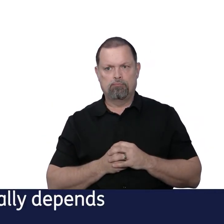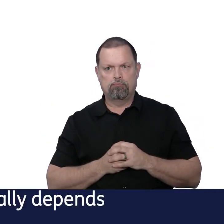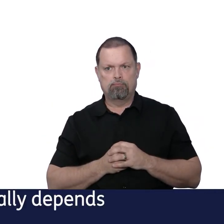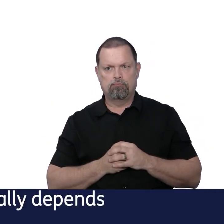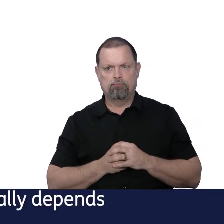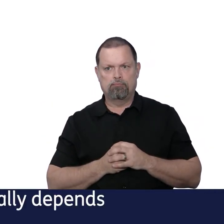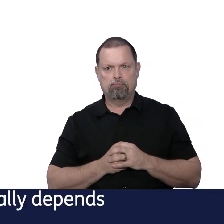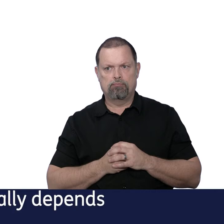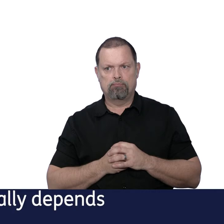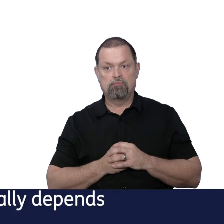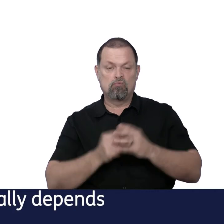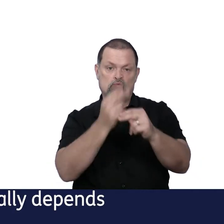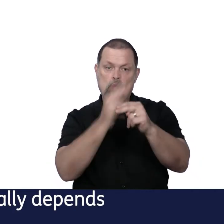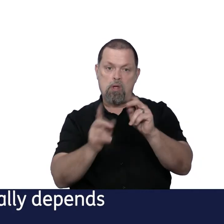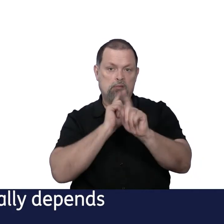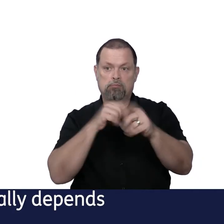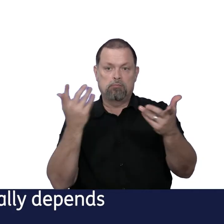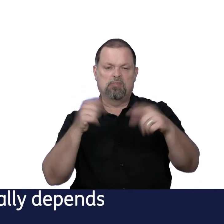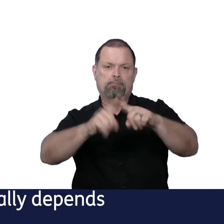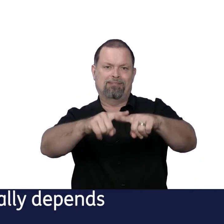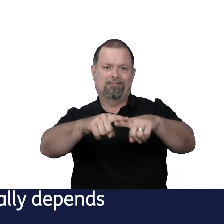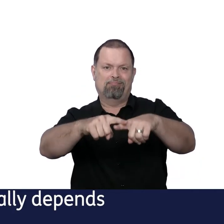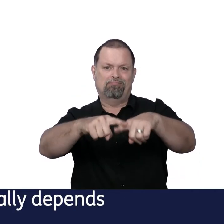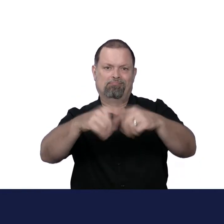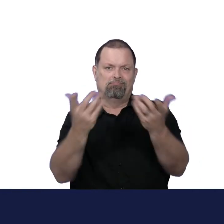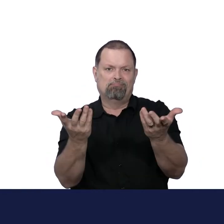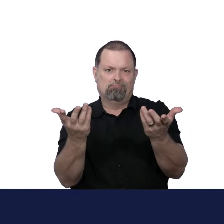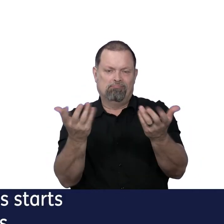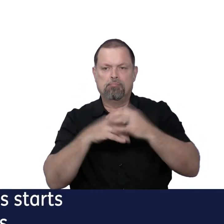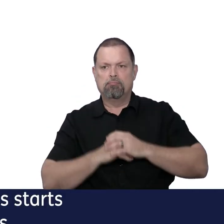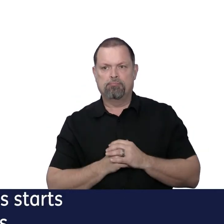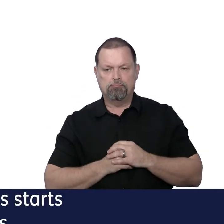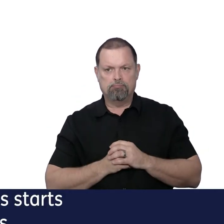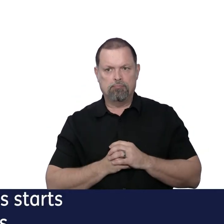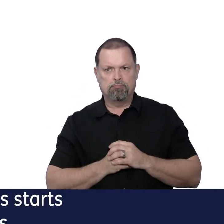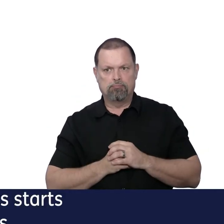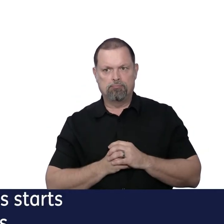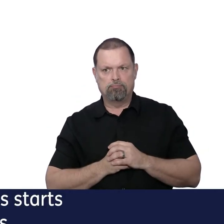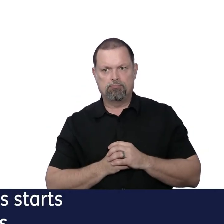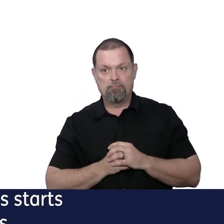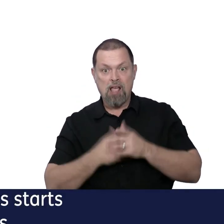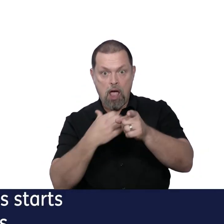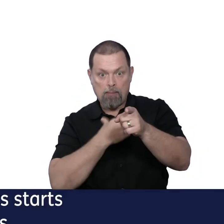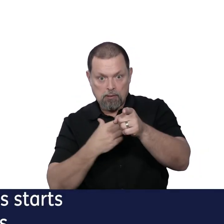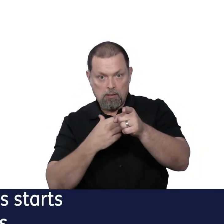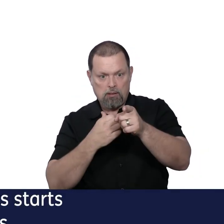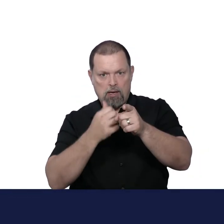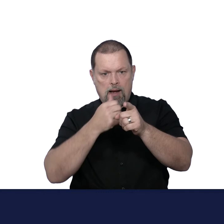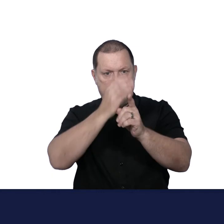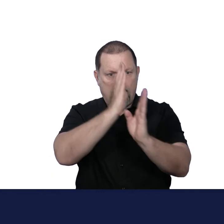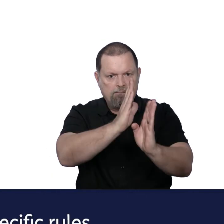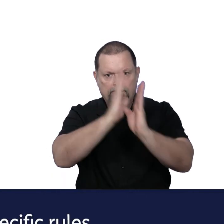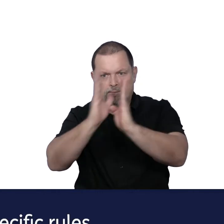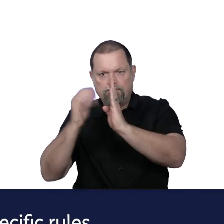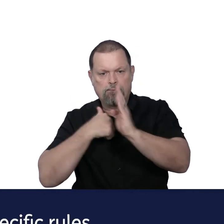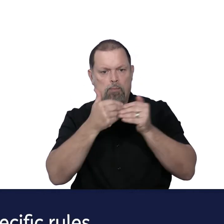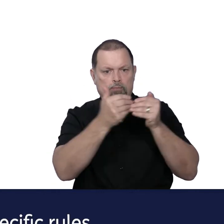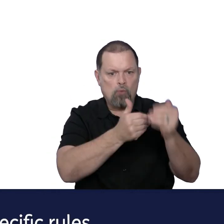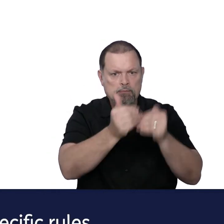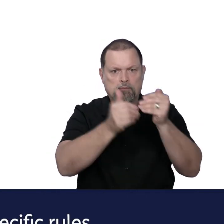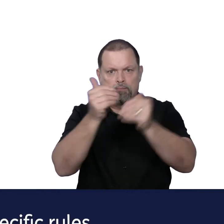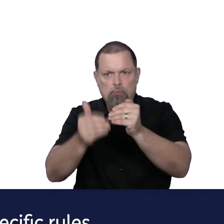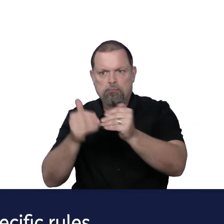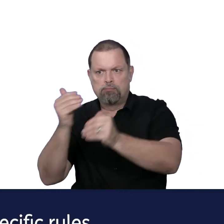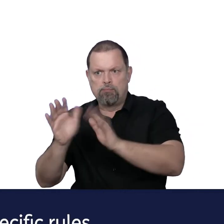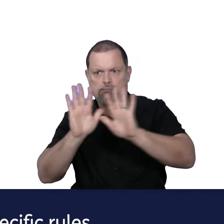The short answer is that it really depends on the situation. Each of these complaints starts a different process. Each process